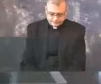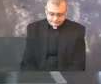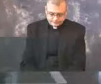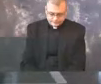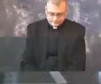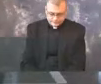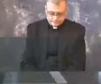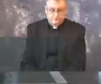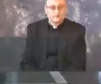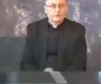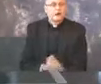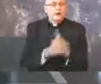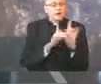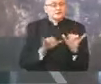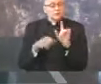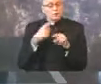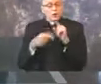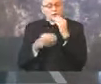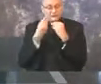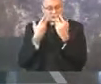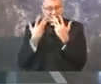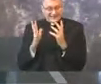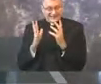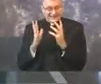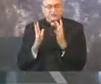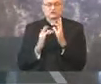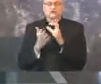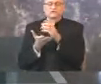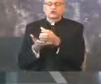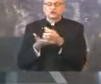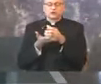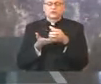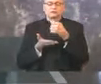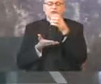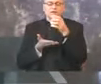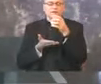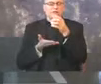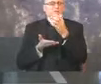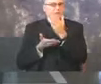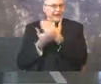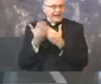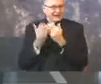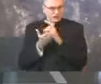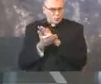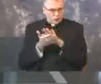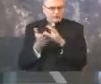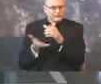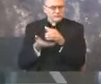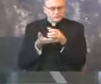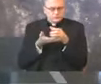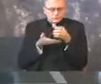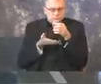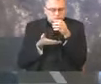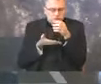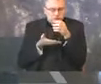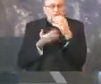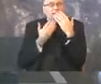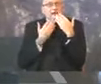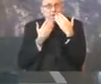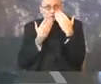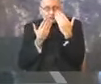In a similar way, when supper was ended, he took the precious chalice in his holy and venerable hands, and once more giving you thanks, he